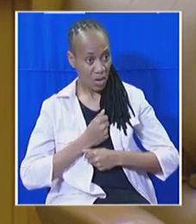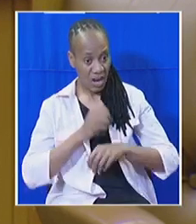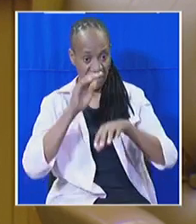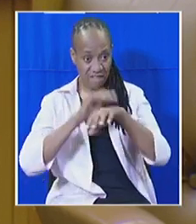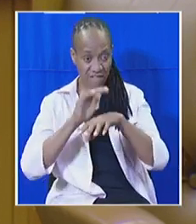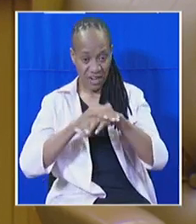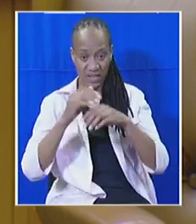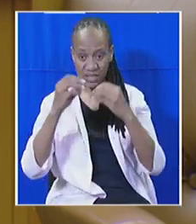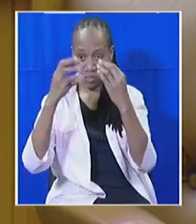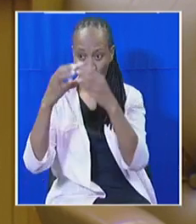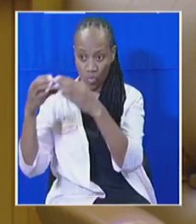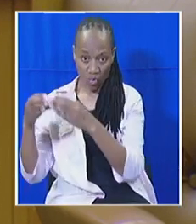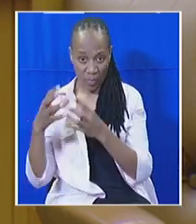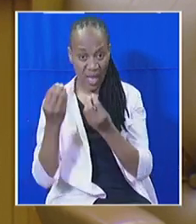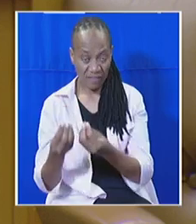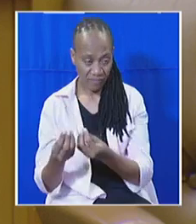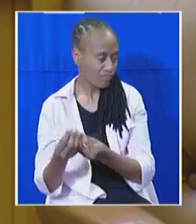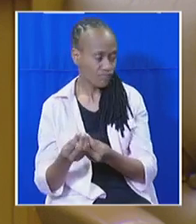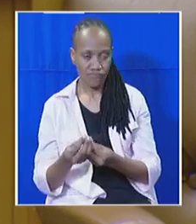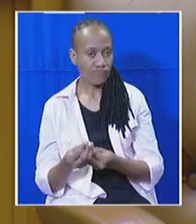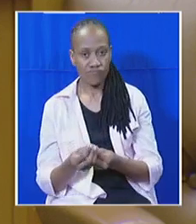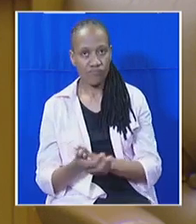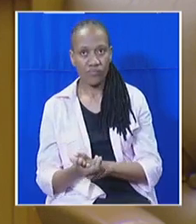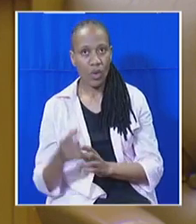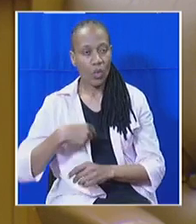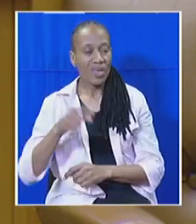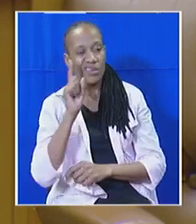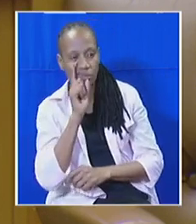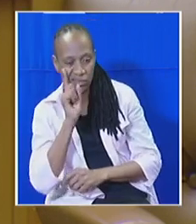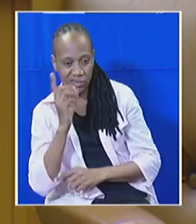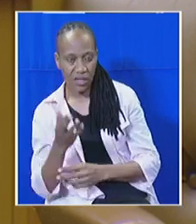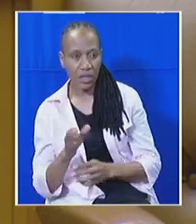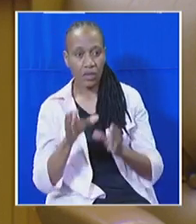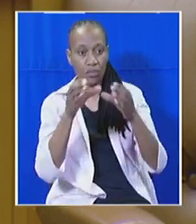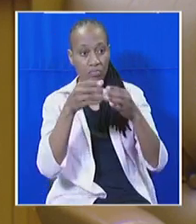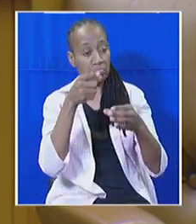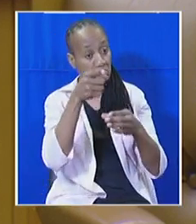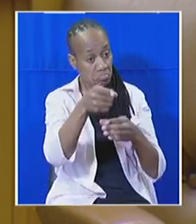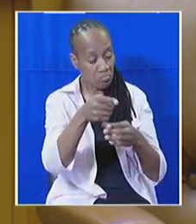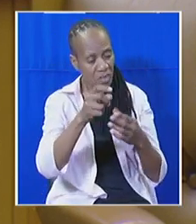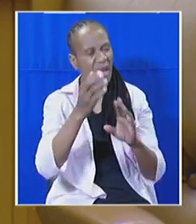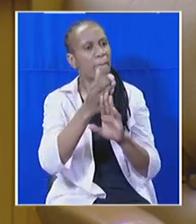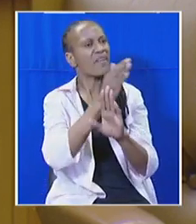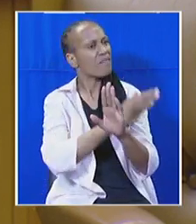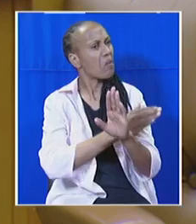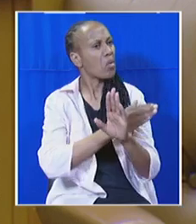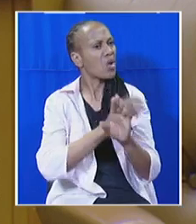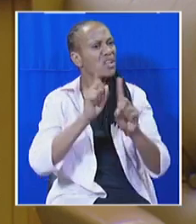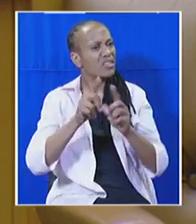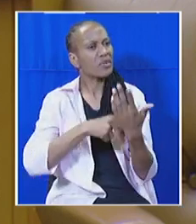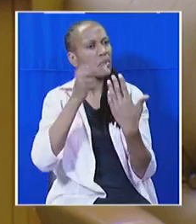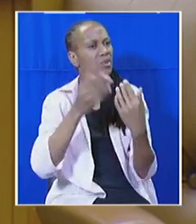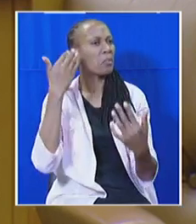What we do is to look in terms of the contractor able to perform the job. You